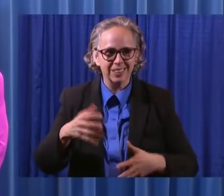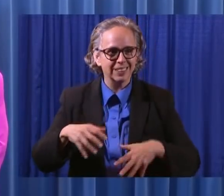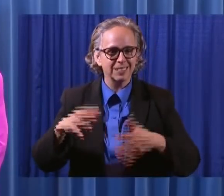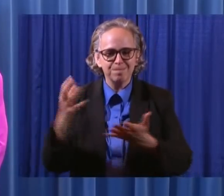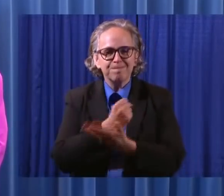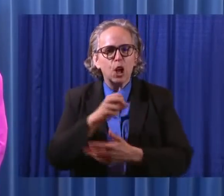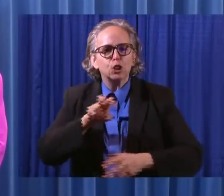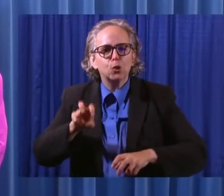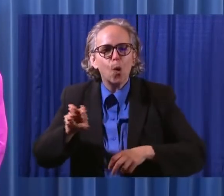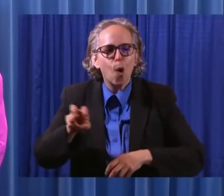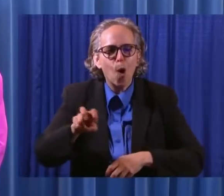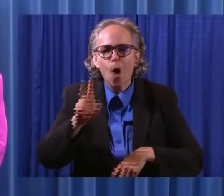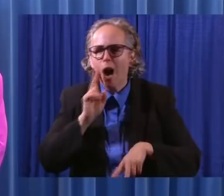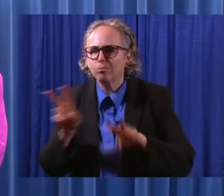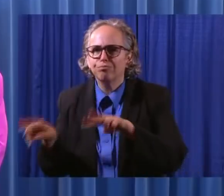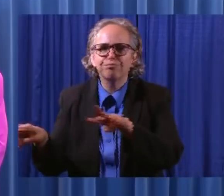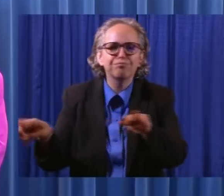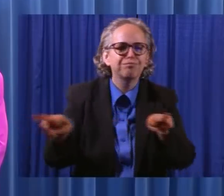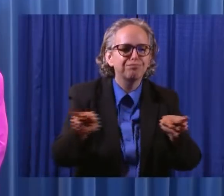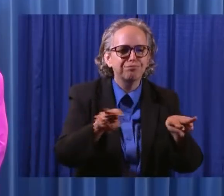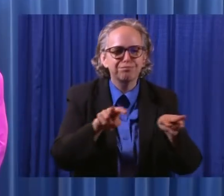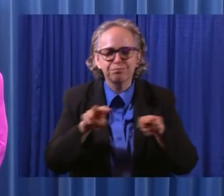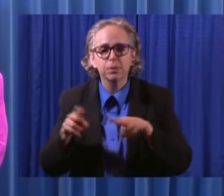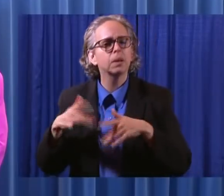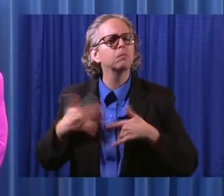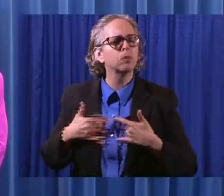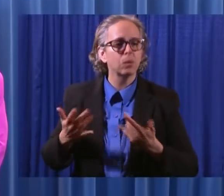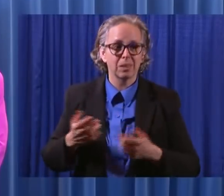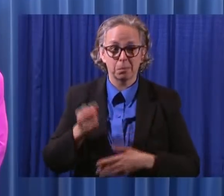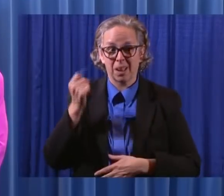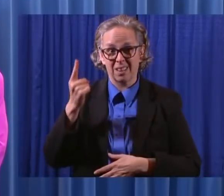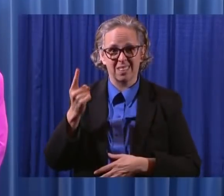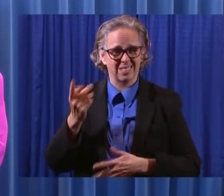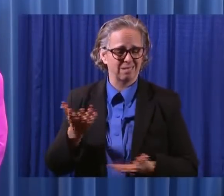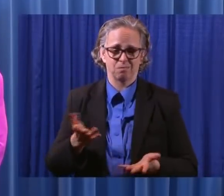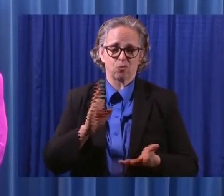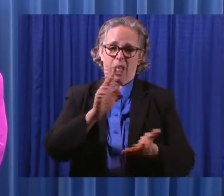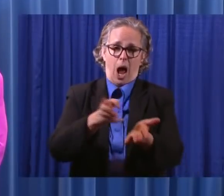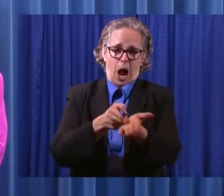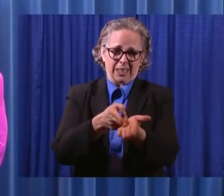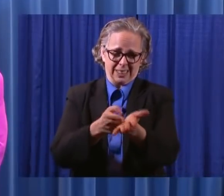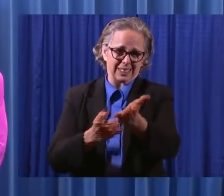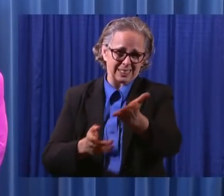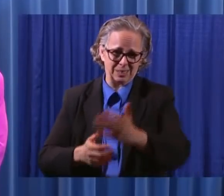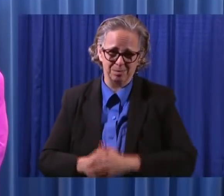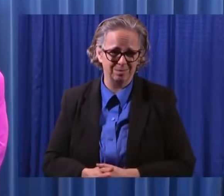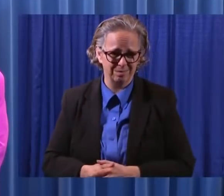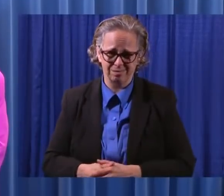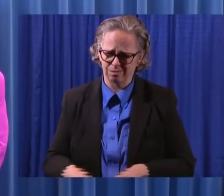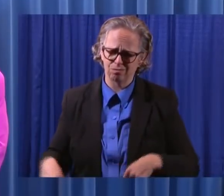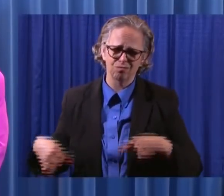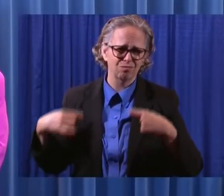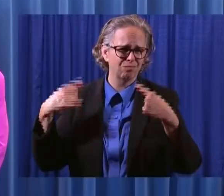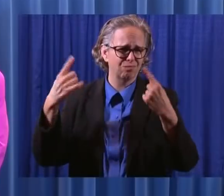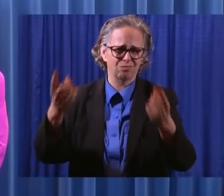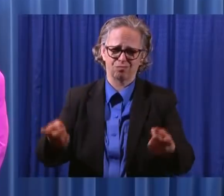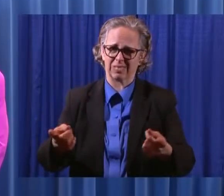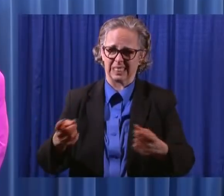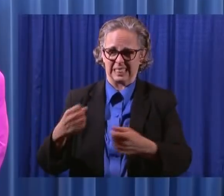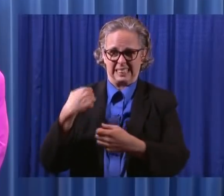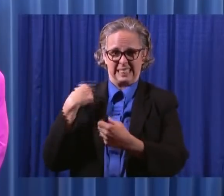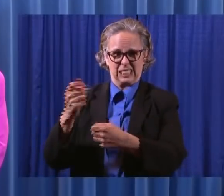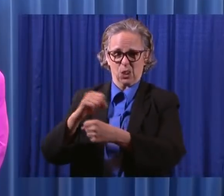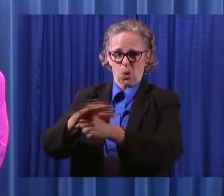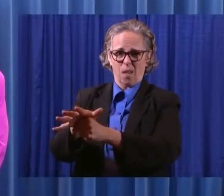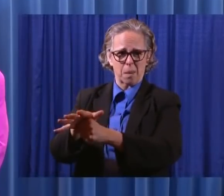exactly what's going on. But quite candidly, throughout this pandemic, Fran and I have